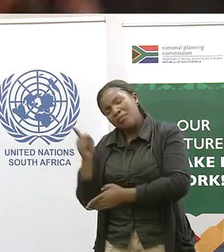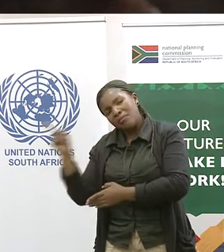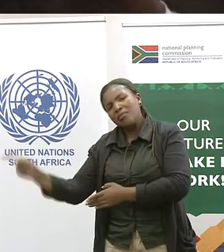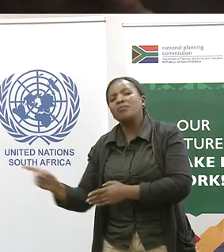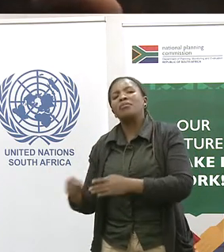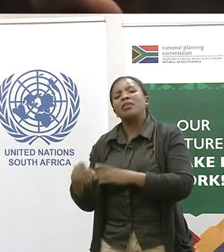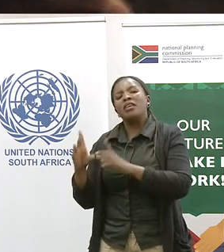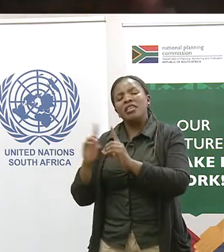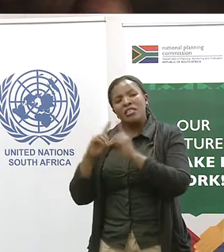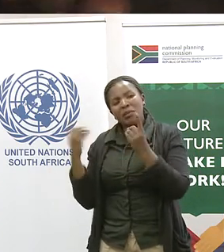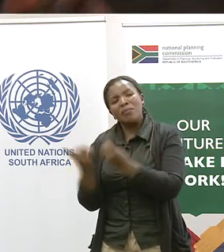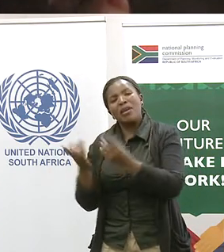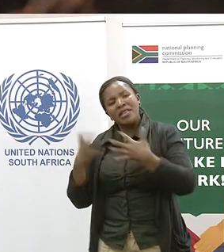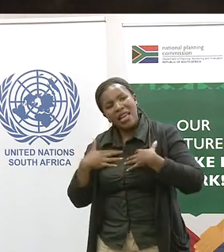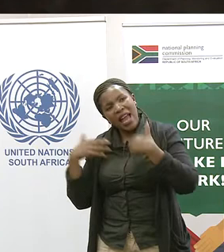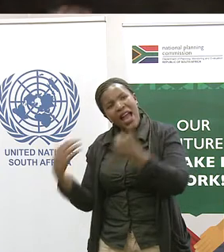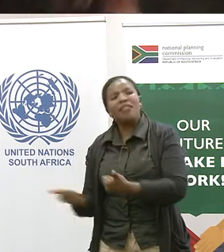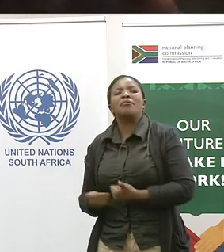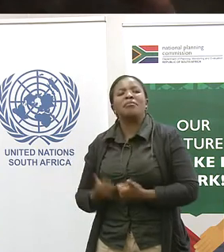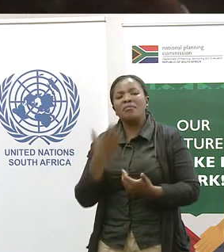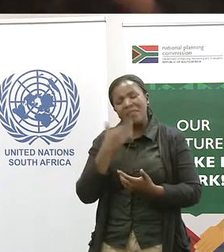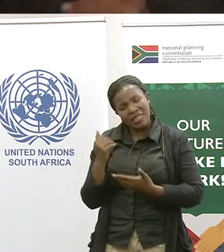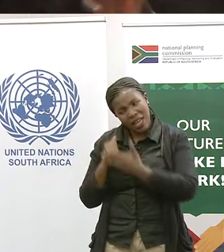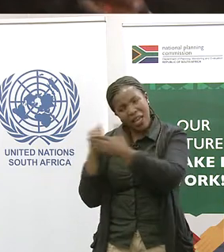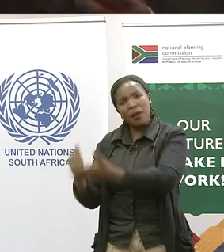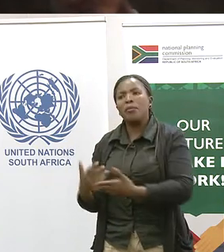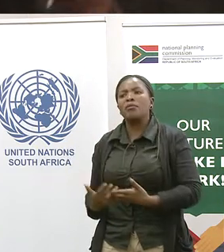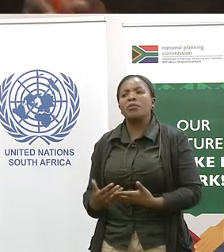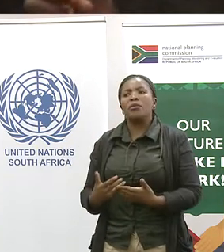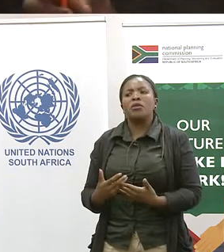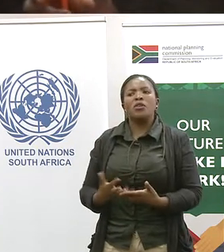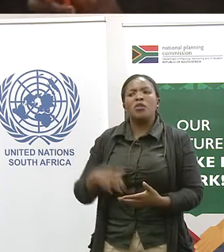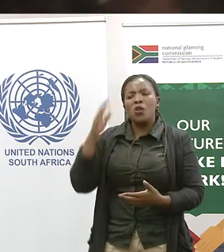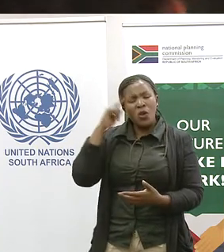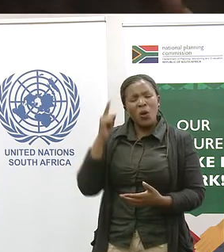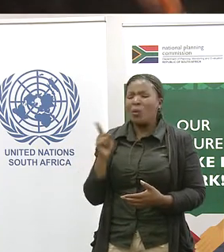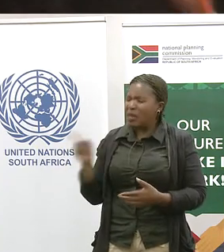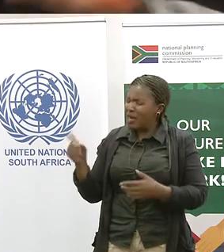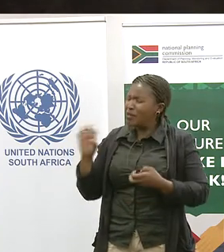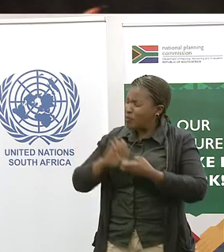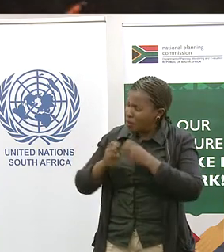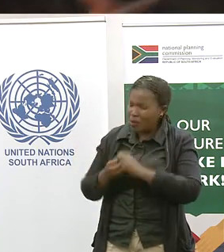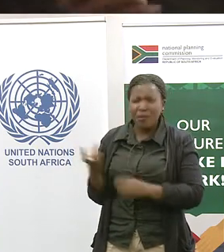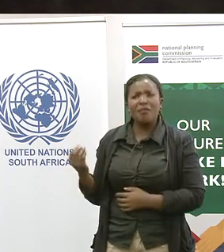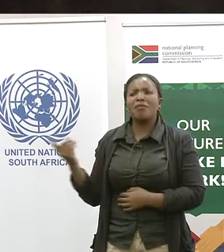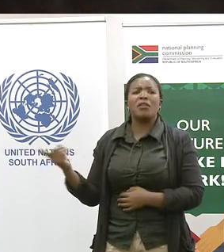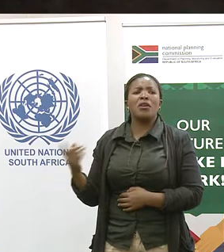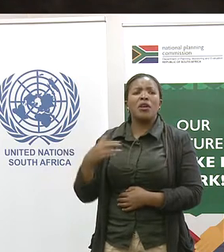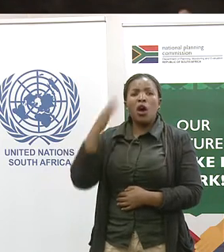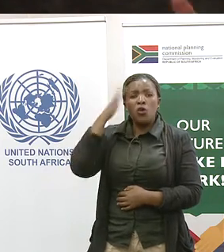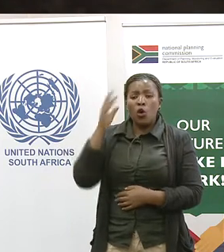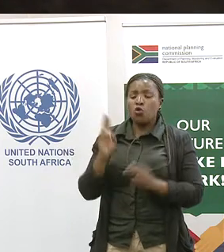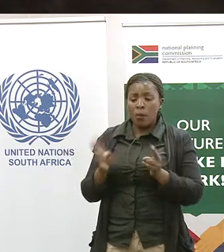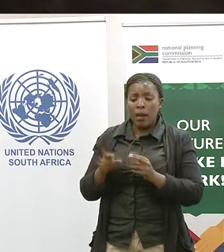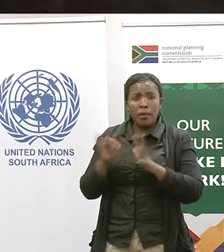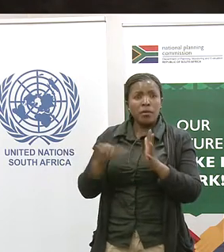giving our disabled brothers these chairs. You know the chair, the hospital chair. When you are sick, then